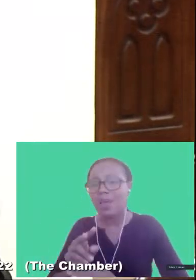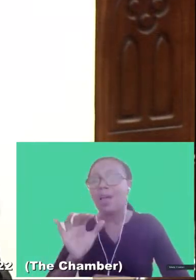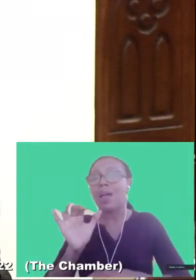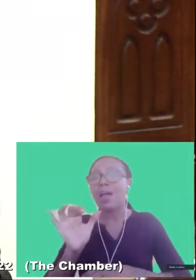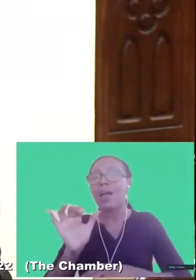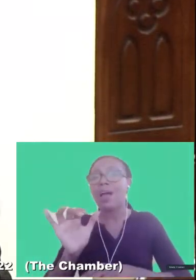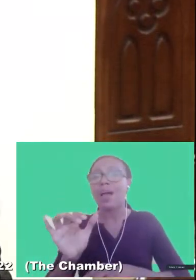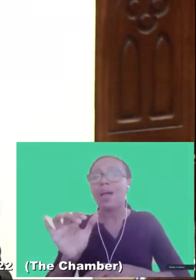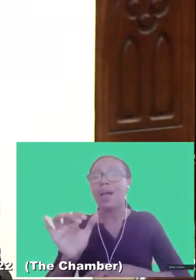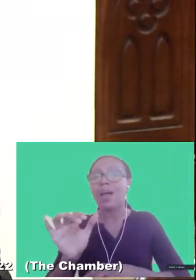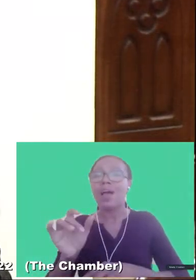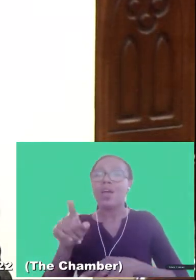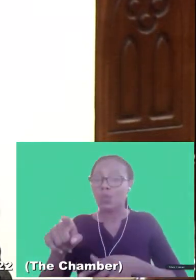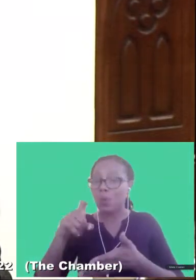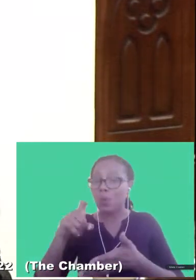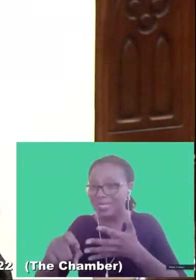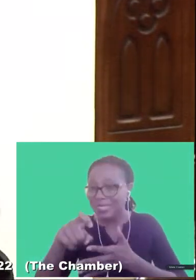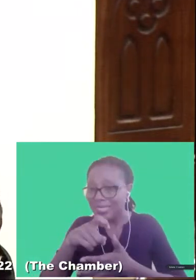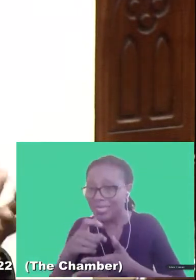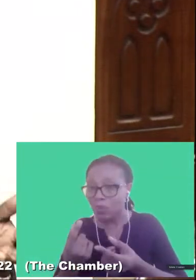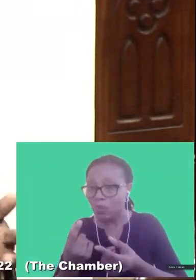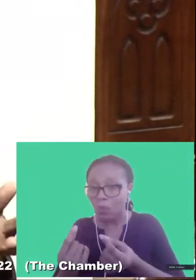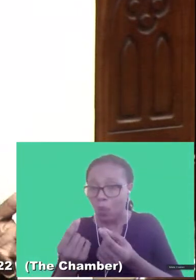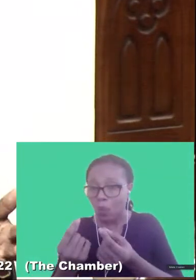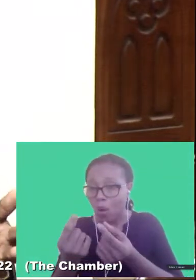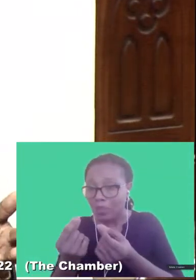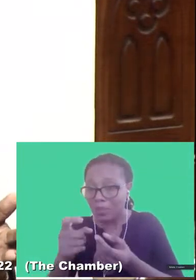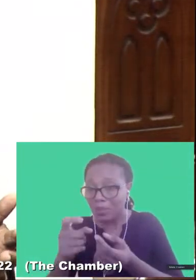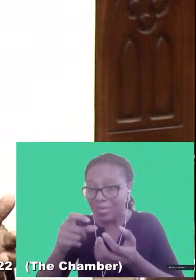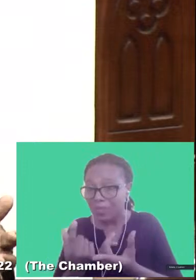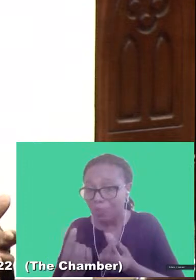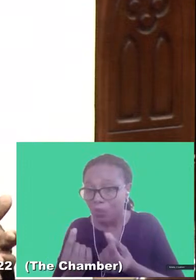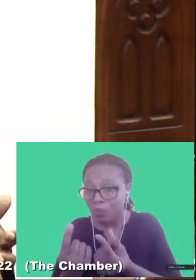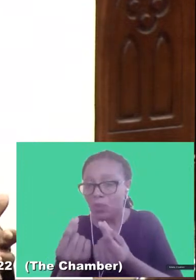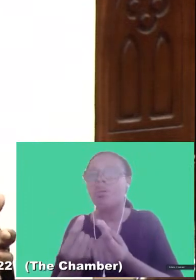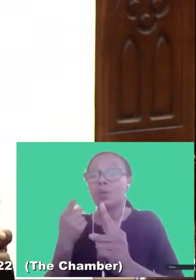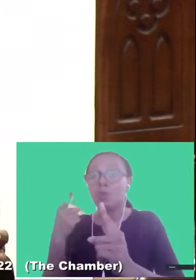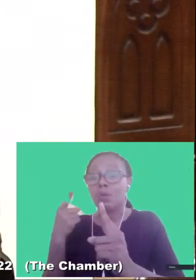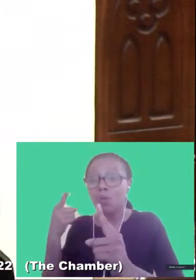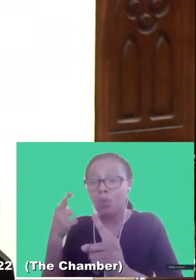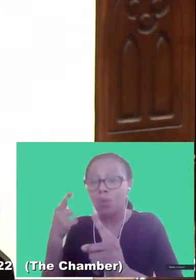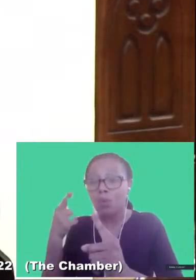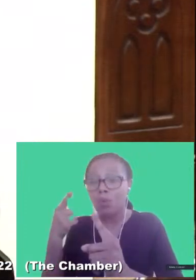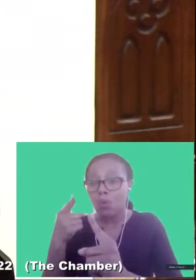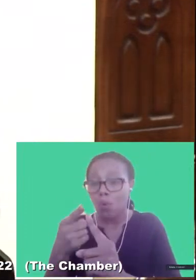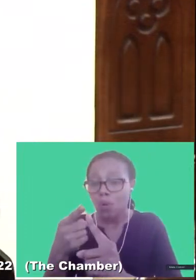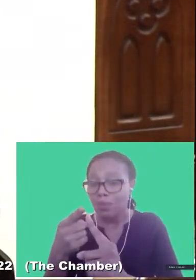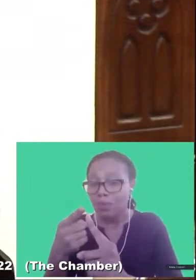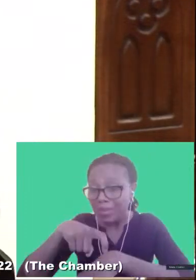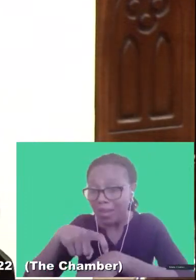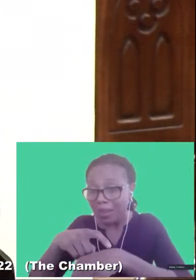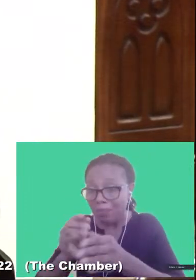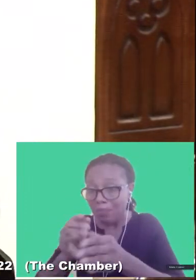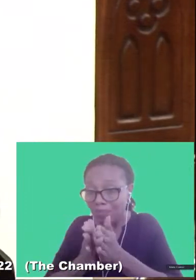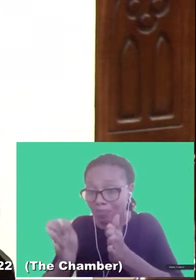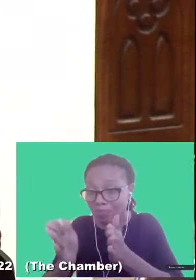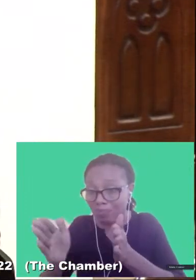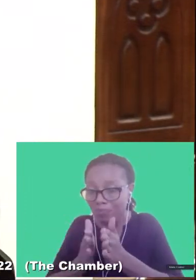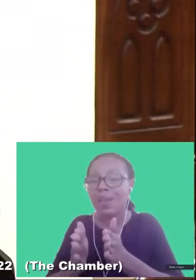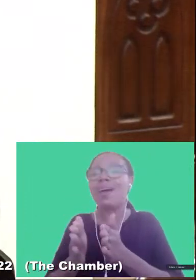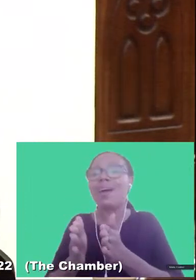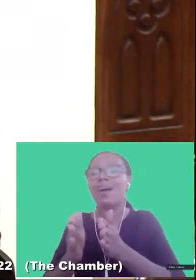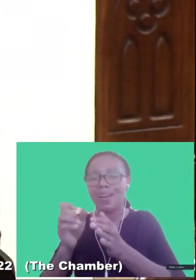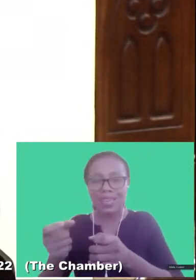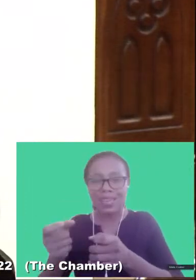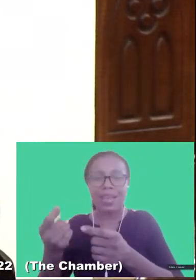of time. I just feel that the state sometimes has to play a role of that kind because